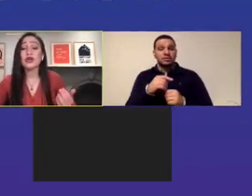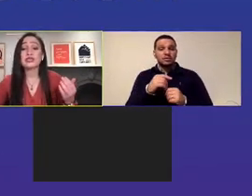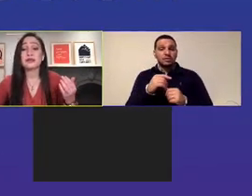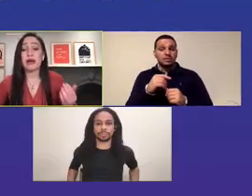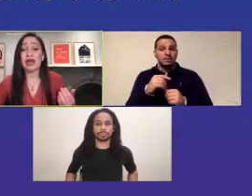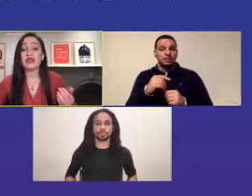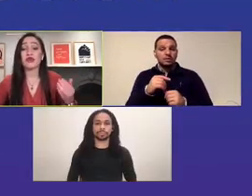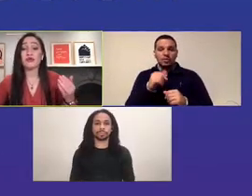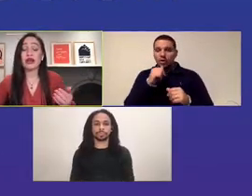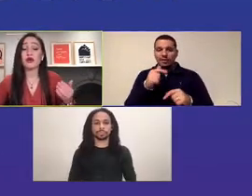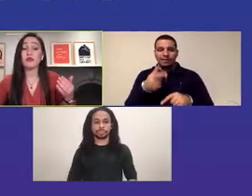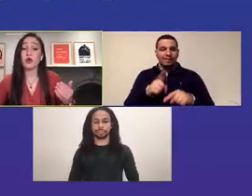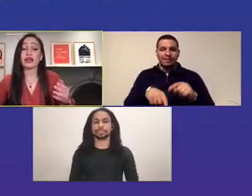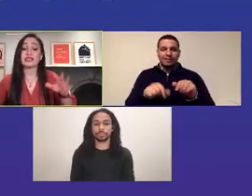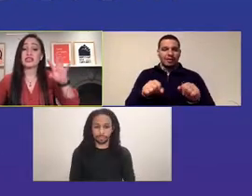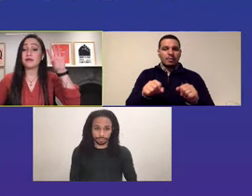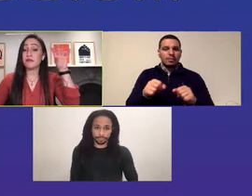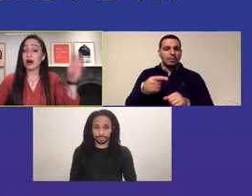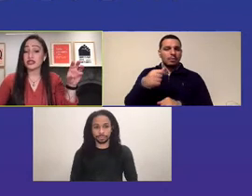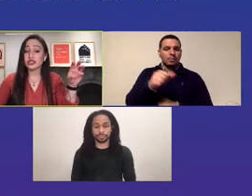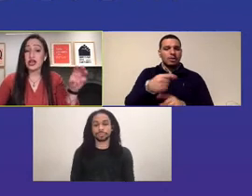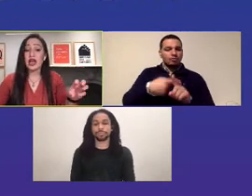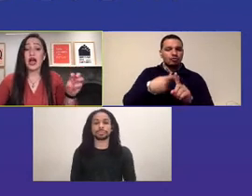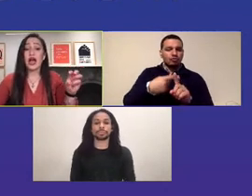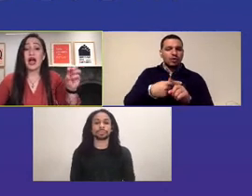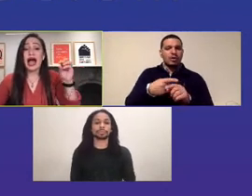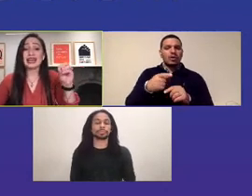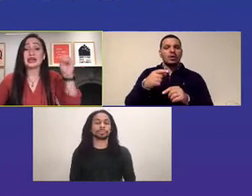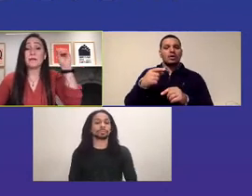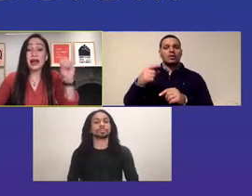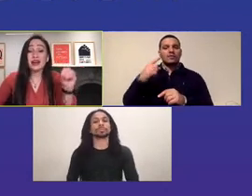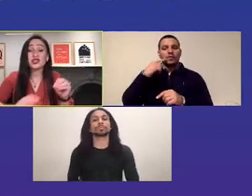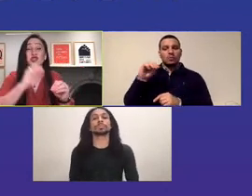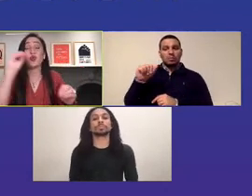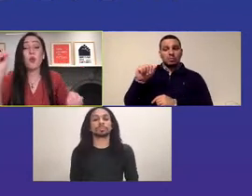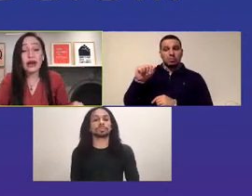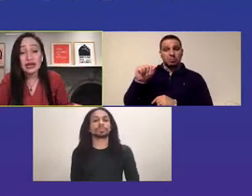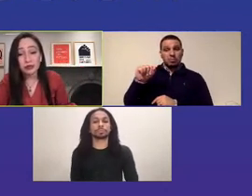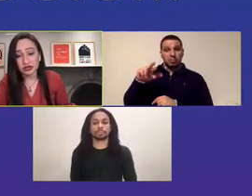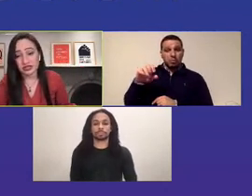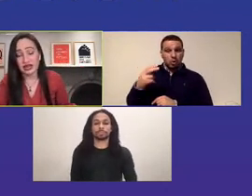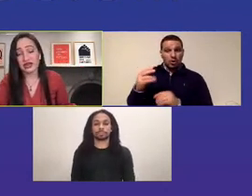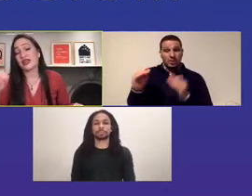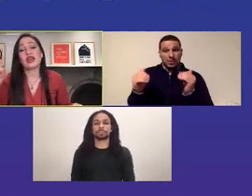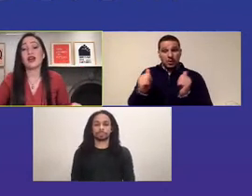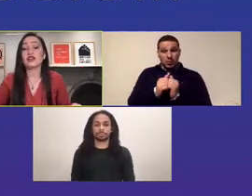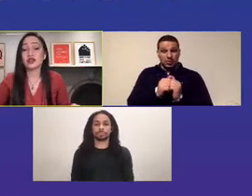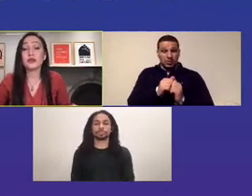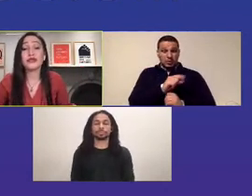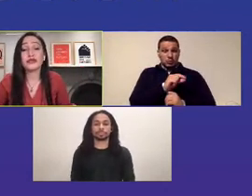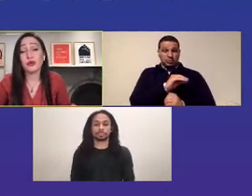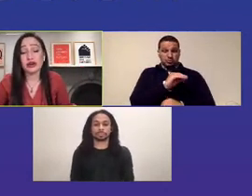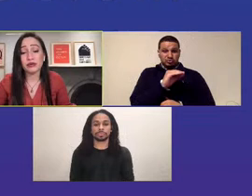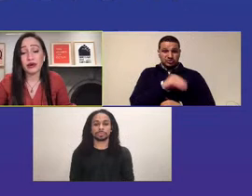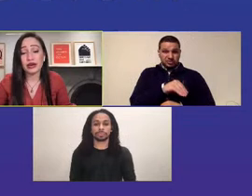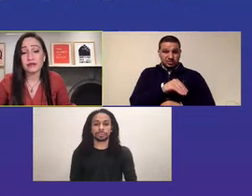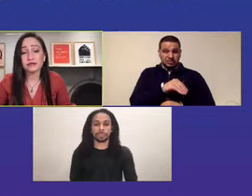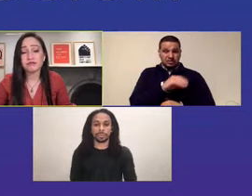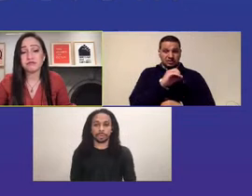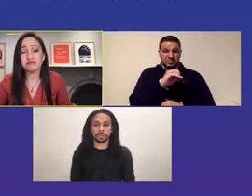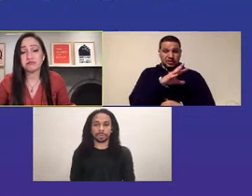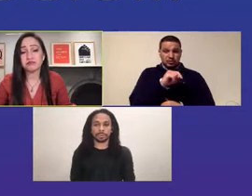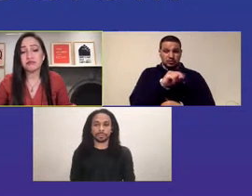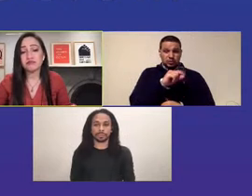14% of them were not able to pay their rent or mortgage in March, as compared to 20% in October